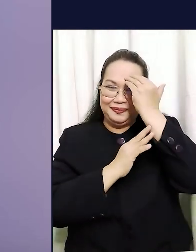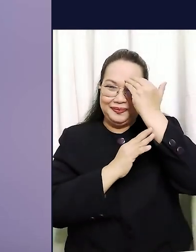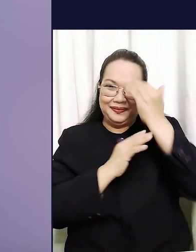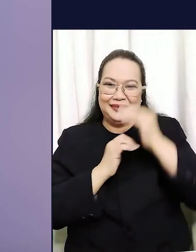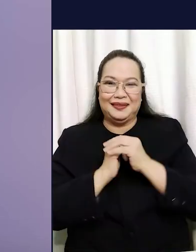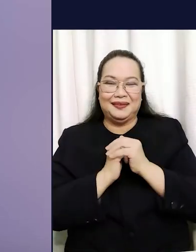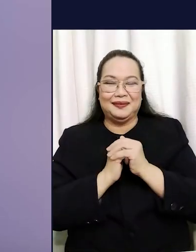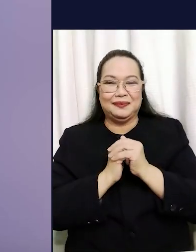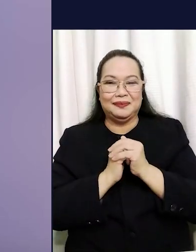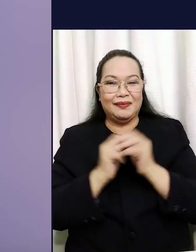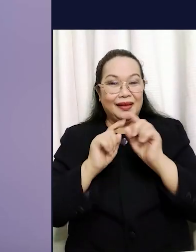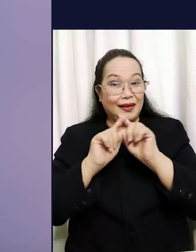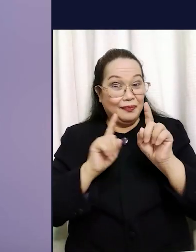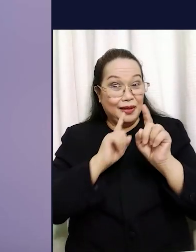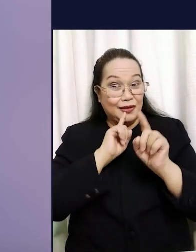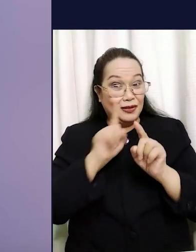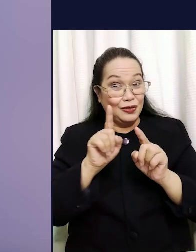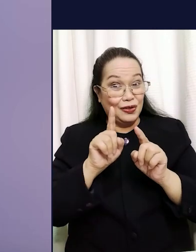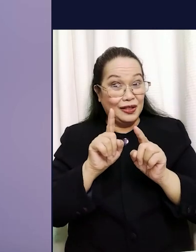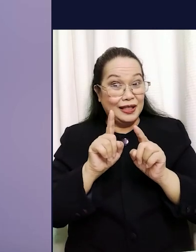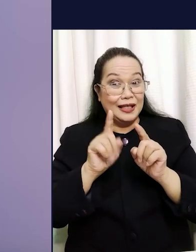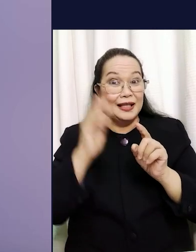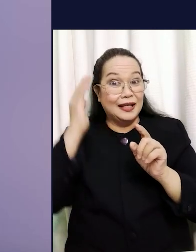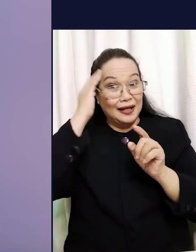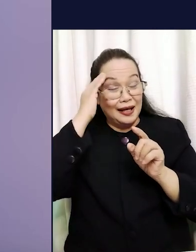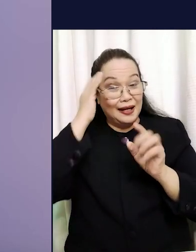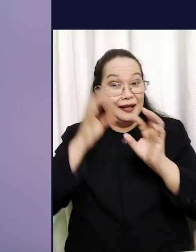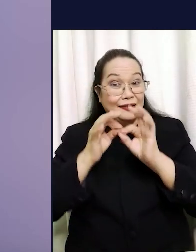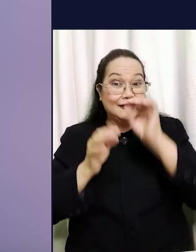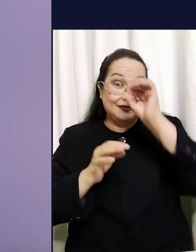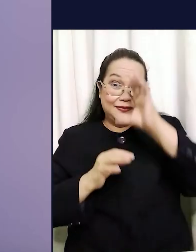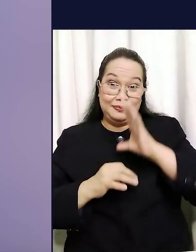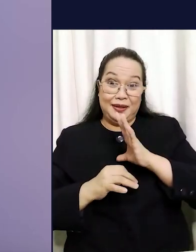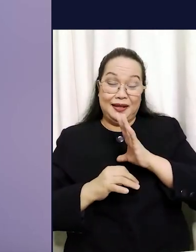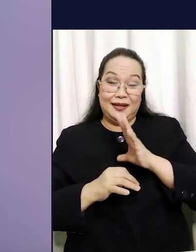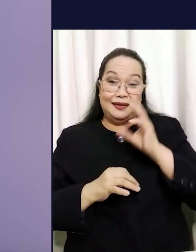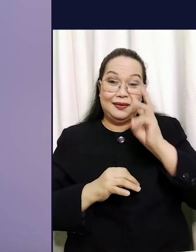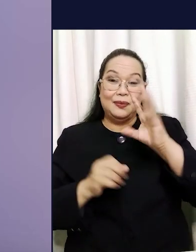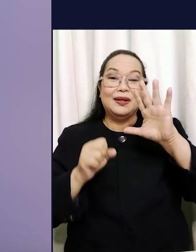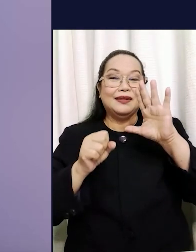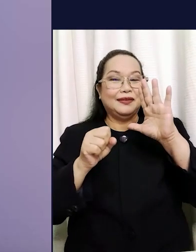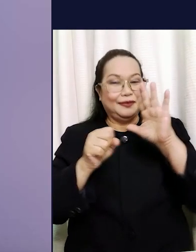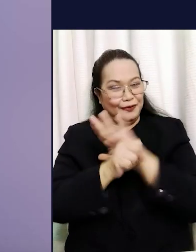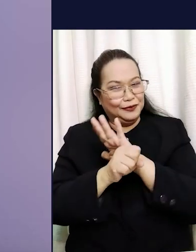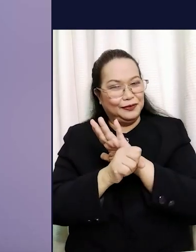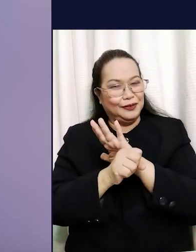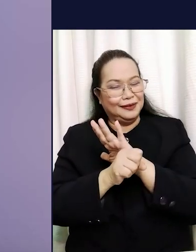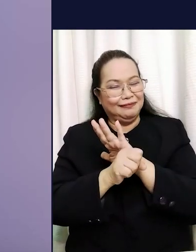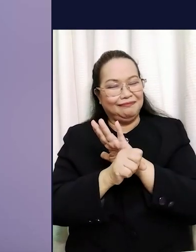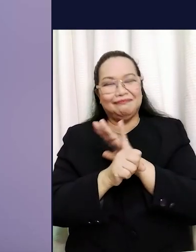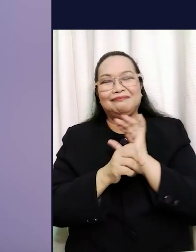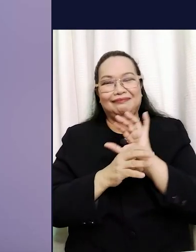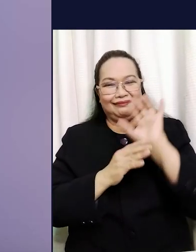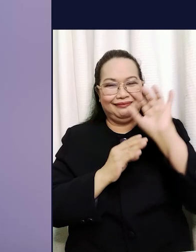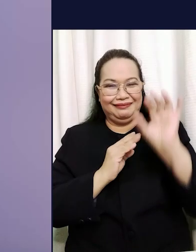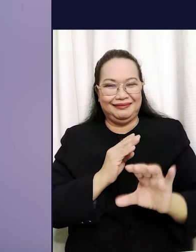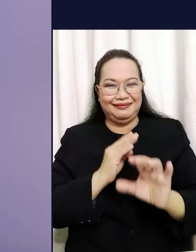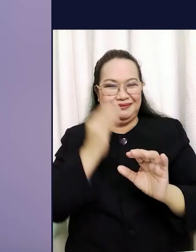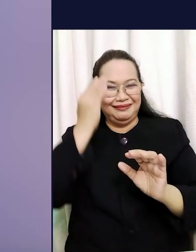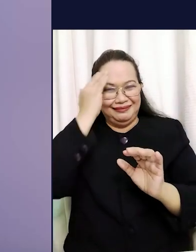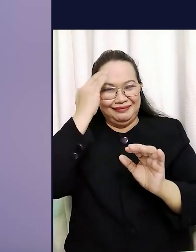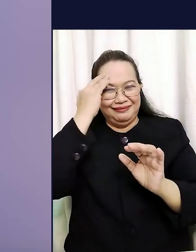na meron po tayo. There will never be a time when any created